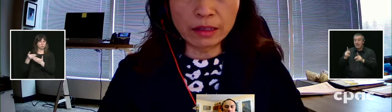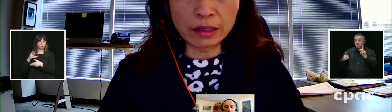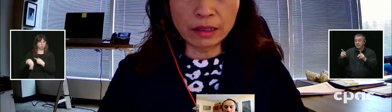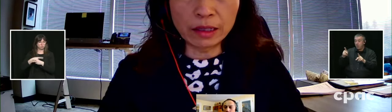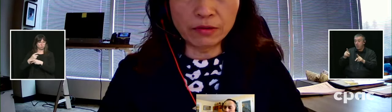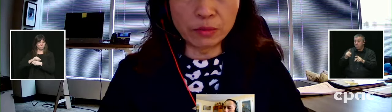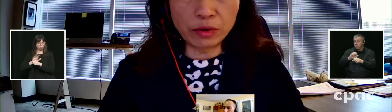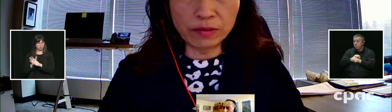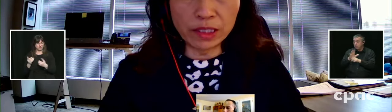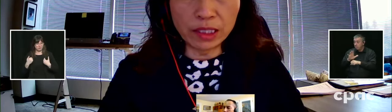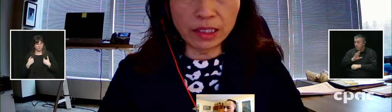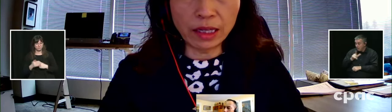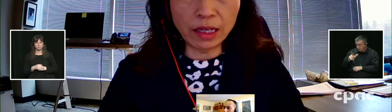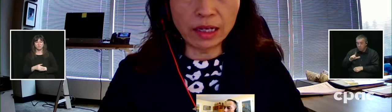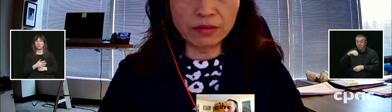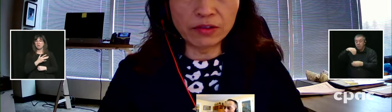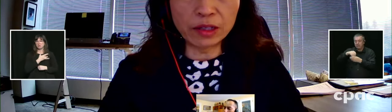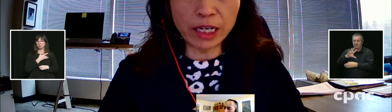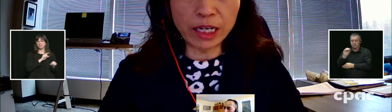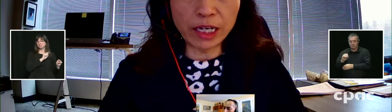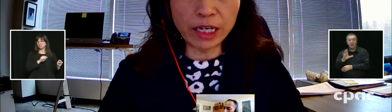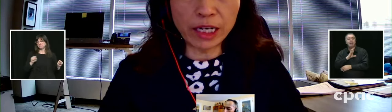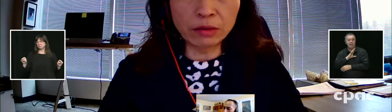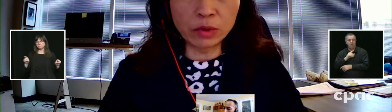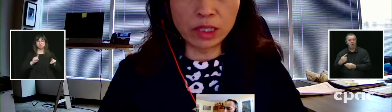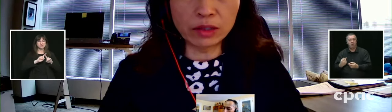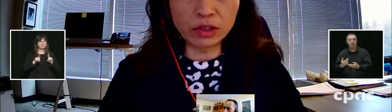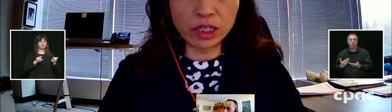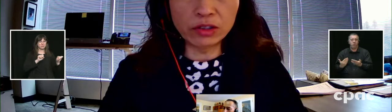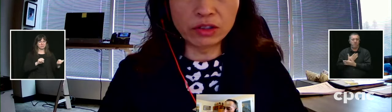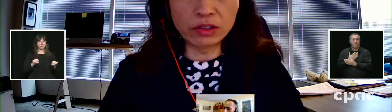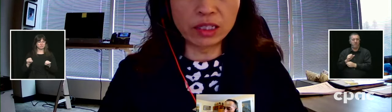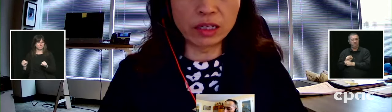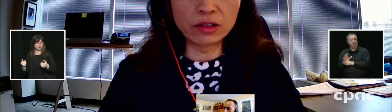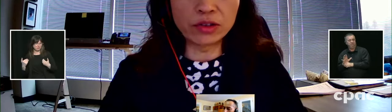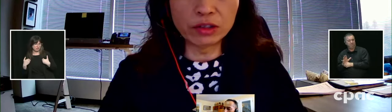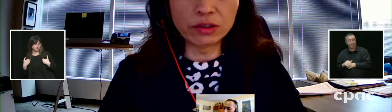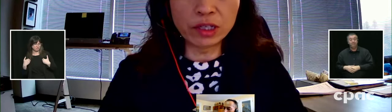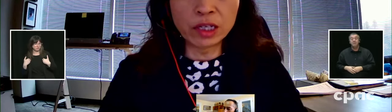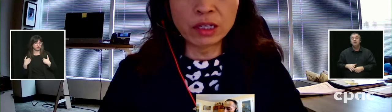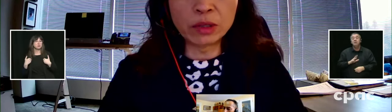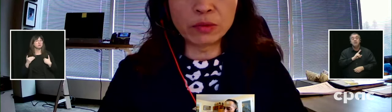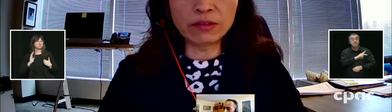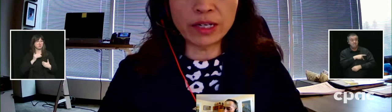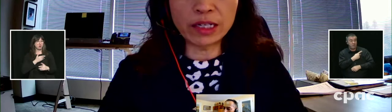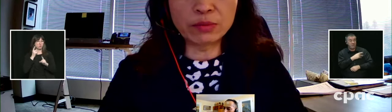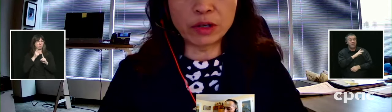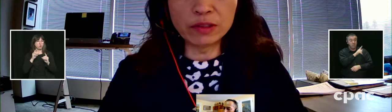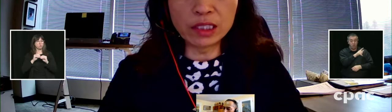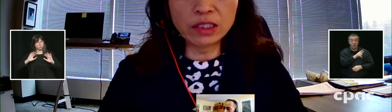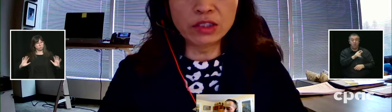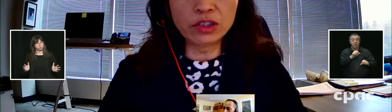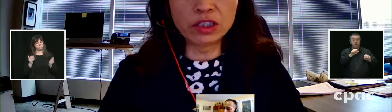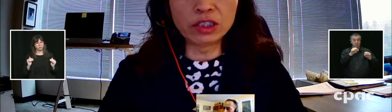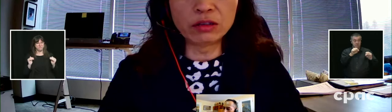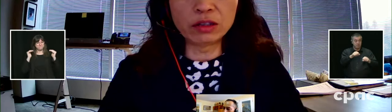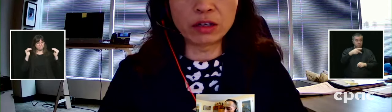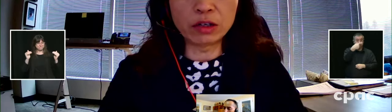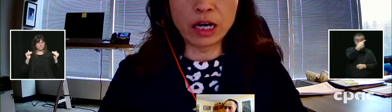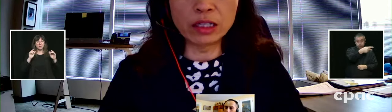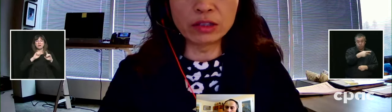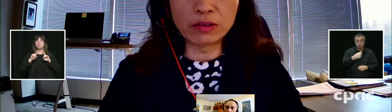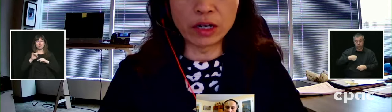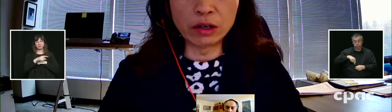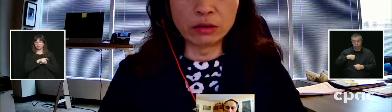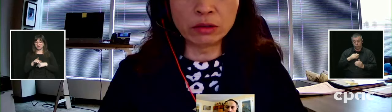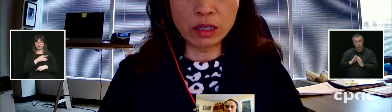And different provinces, I think, have different capacities. So we are trying to enhance those. But we have asked provinces who can't